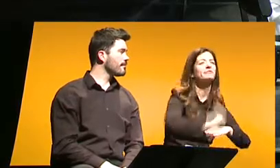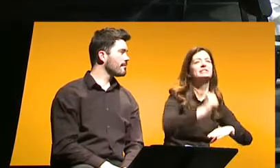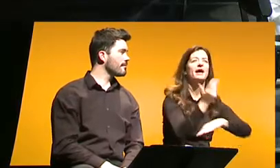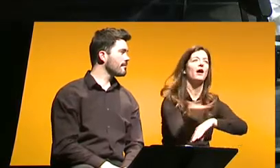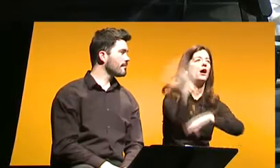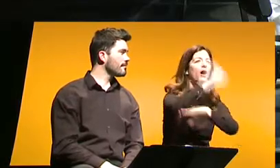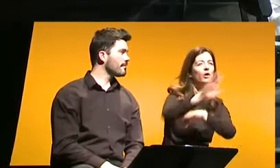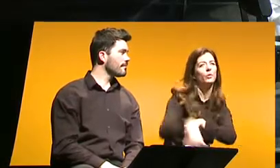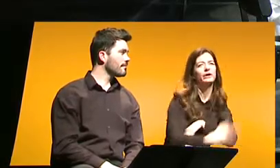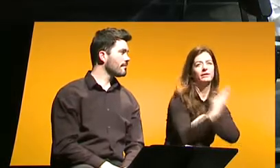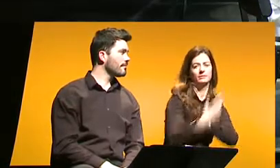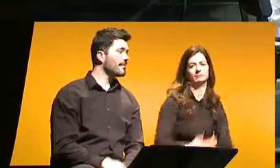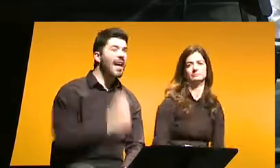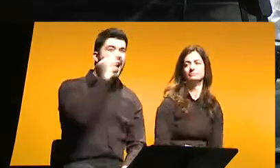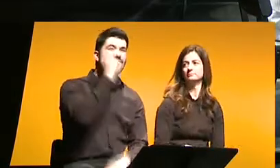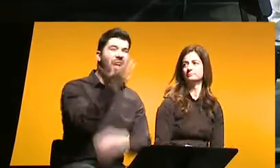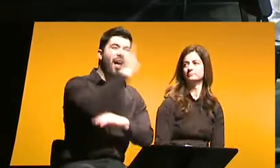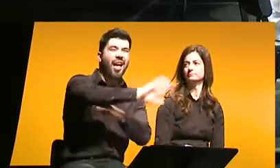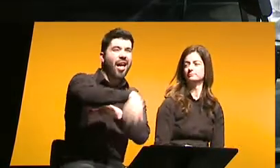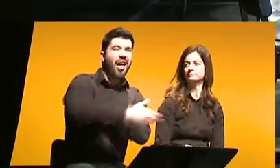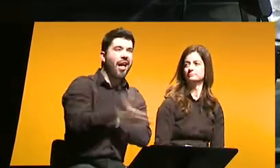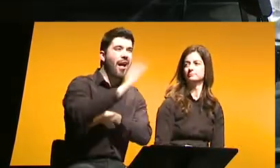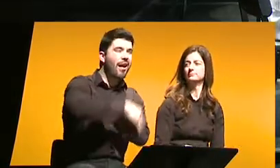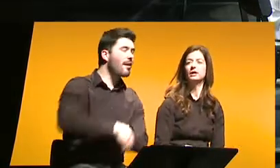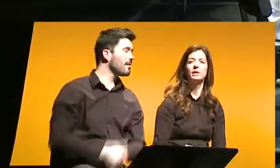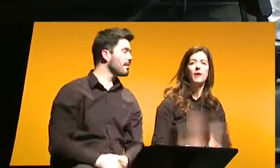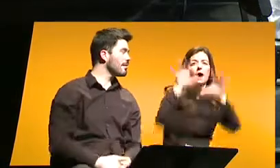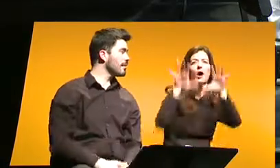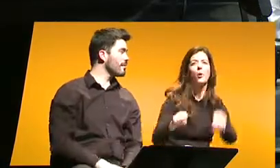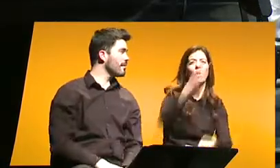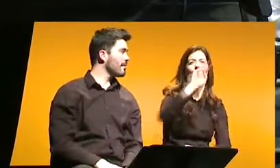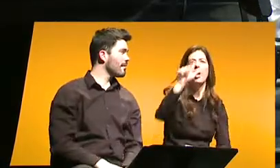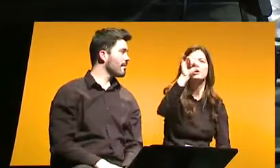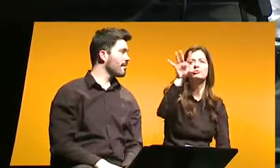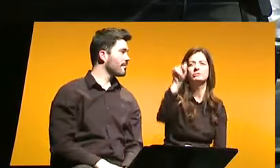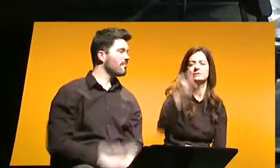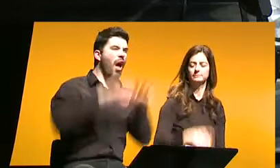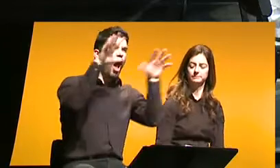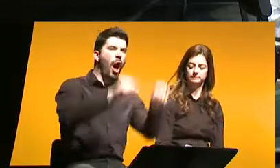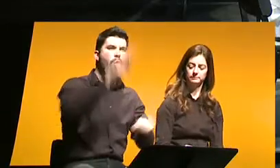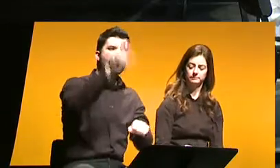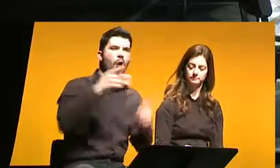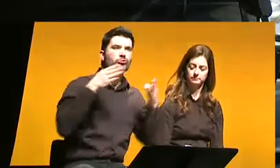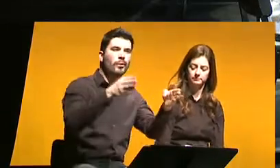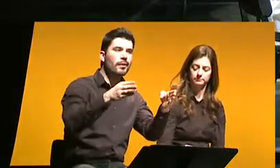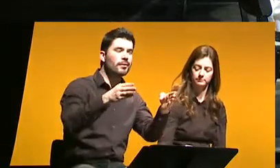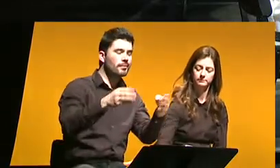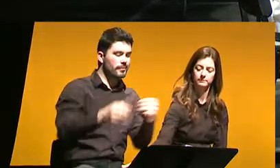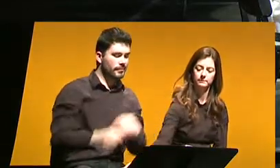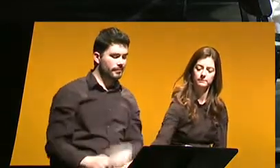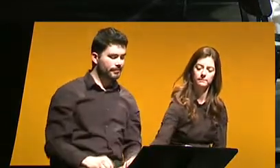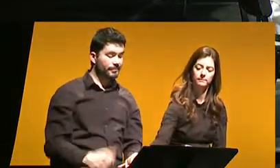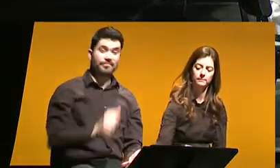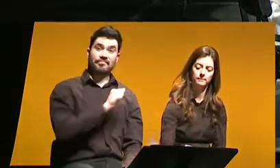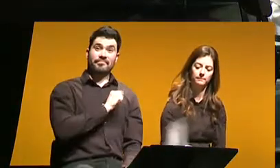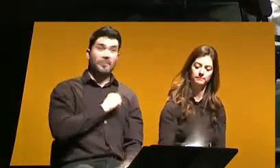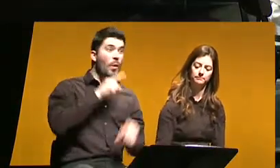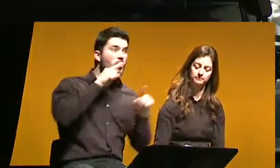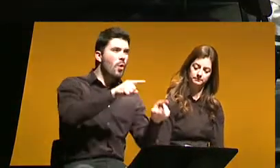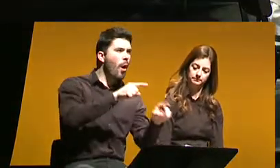All day, all week. Occupy Wall Street. Occupy Wall Street. I go down to Occupy Wall